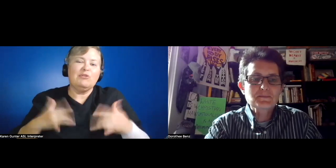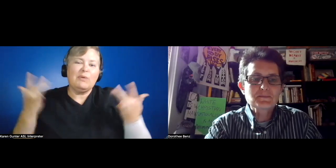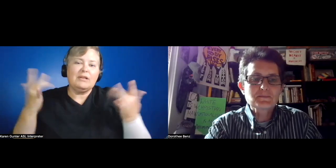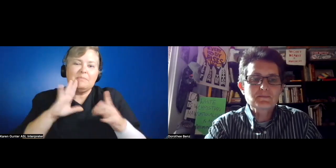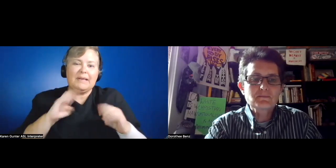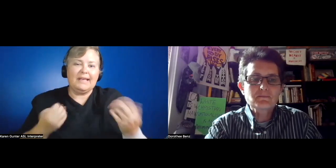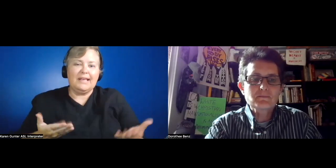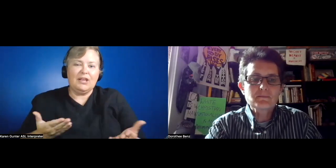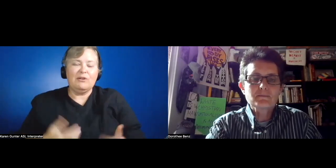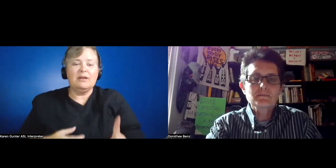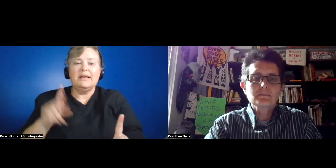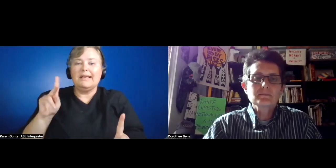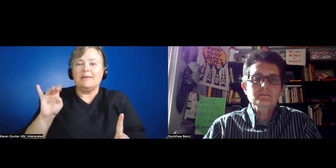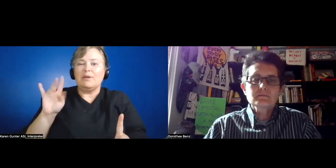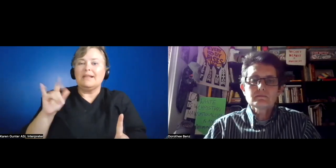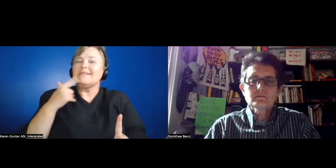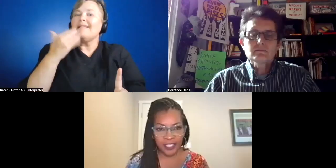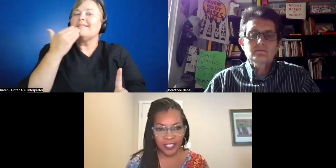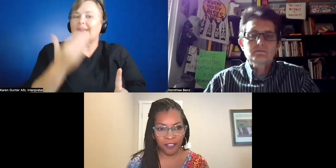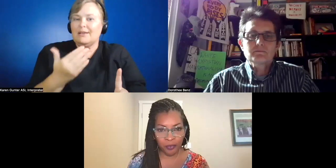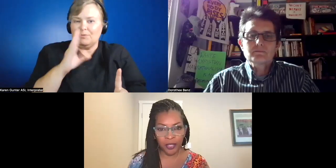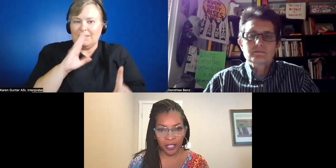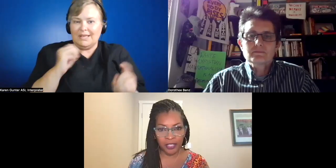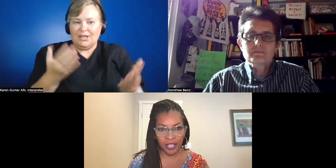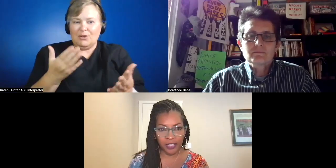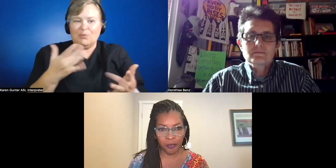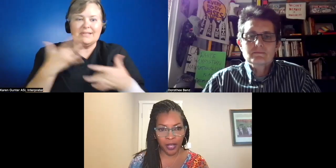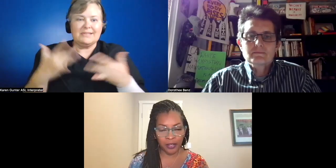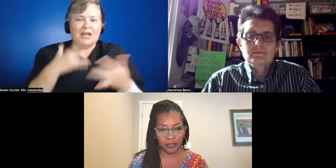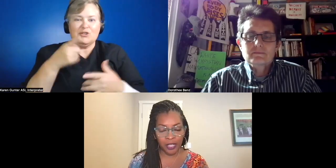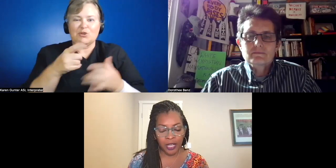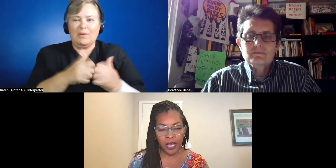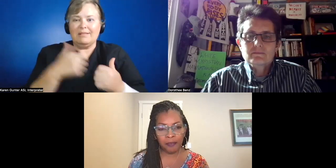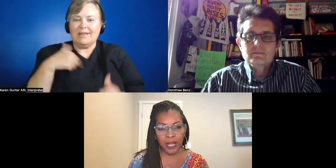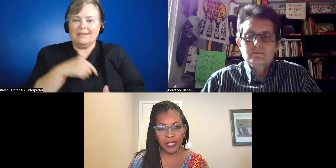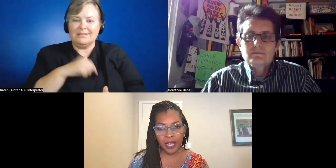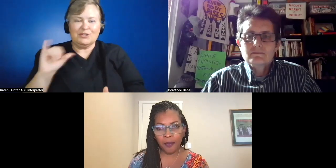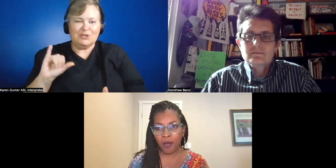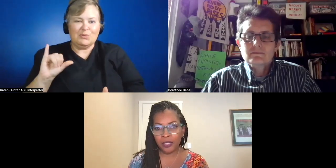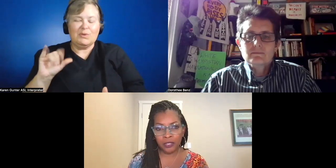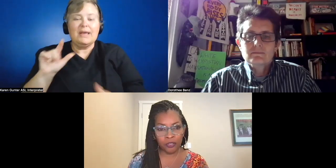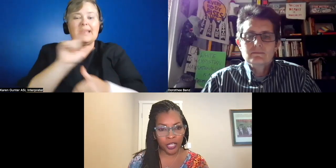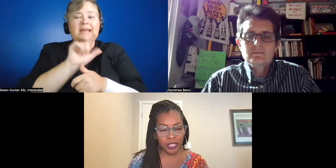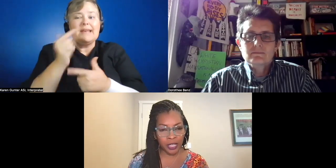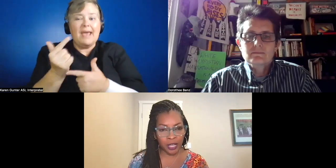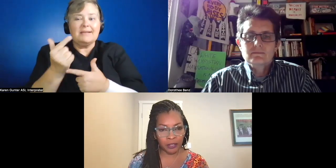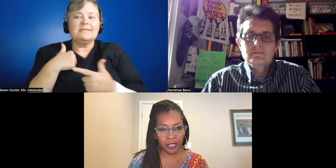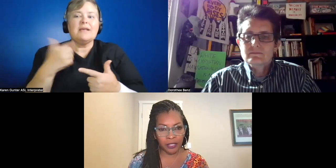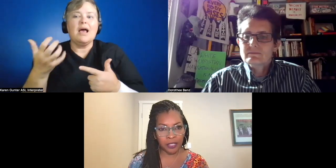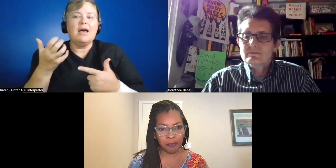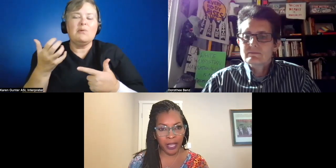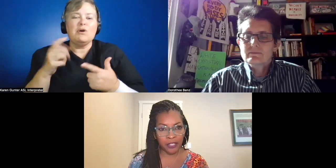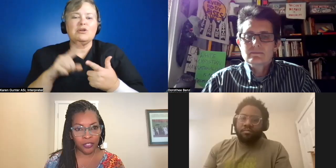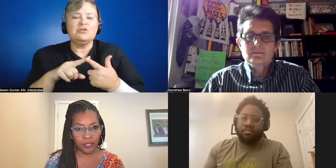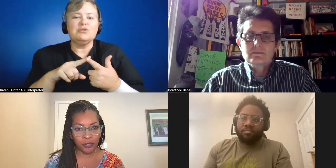you so much, and we're excited to have you with us as well. Next, I want to just lend